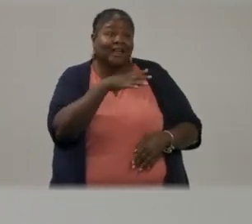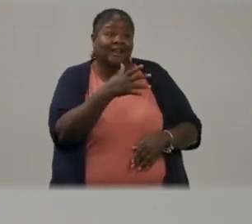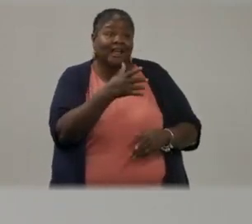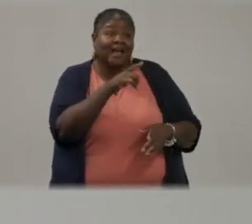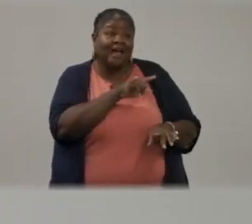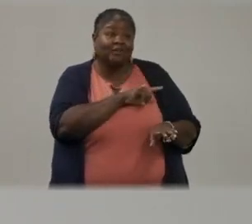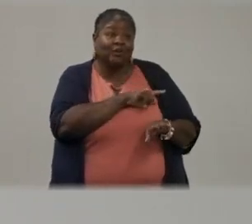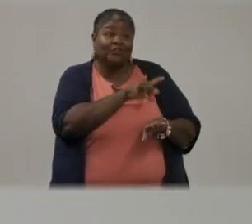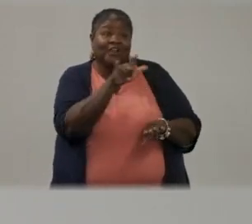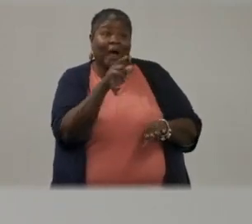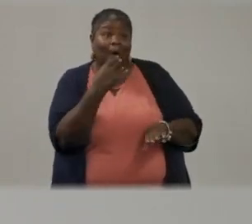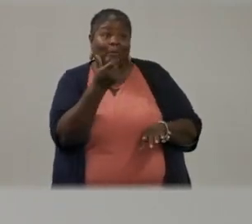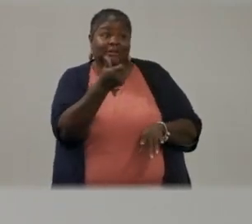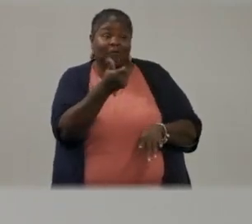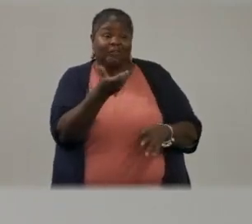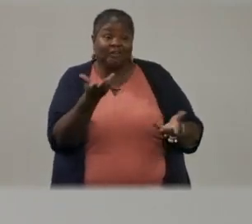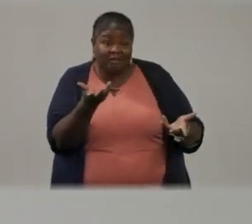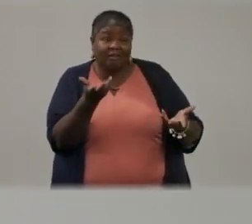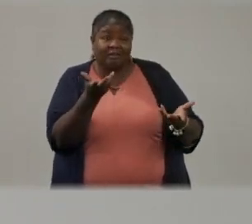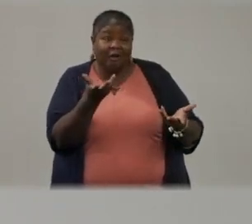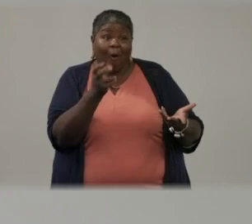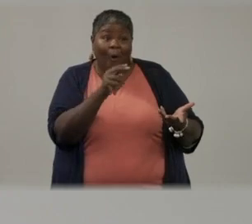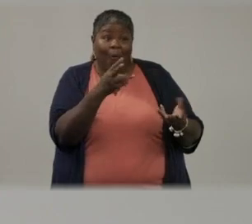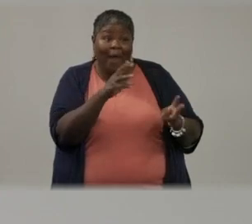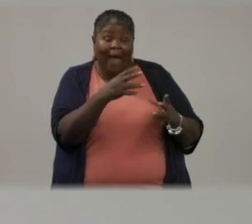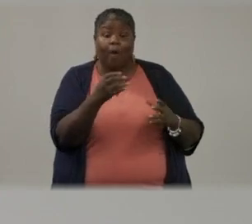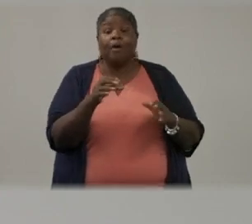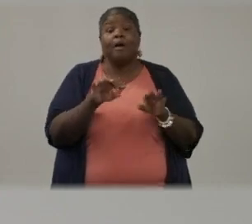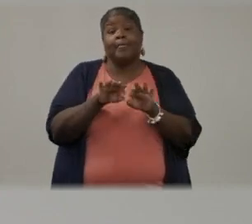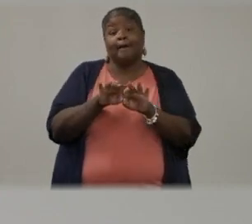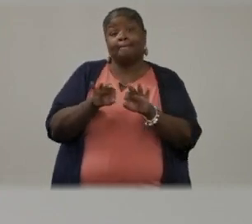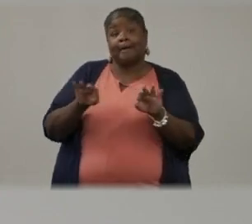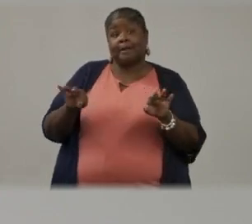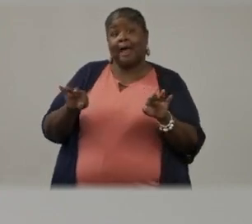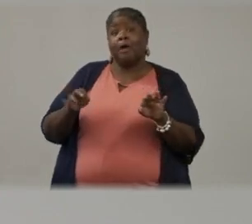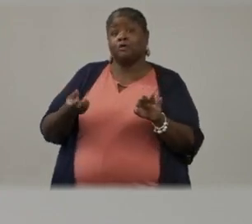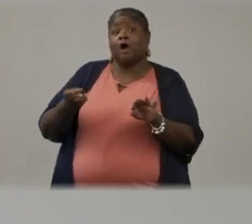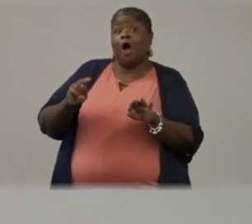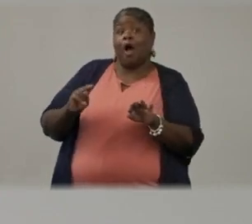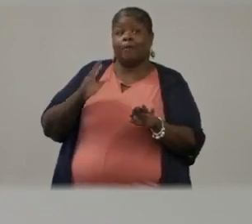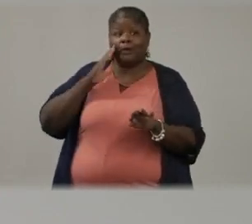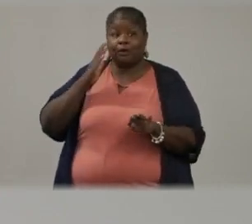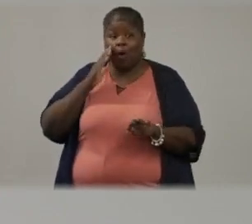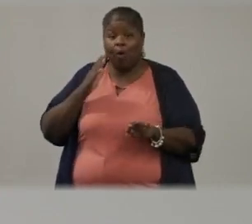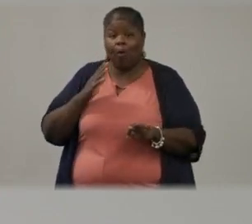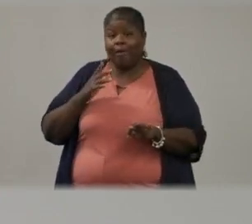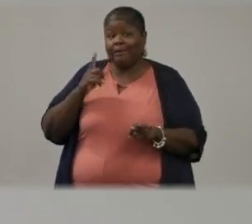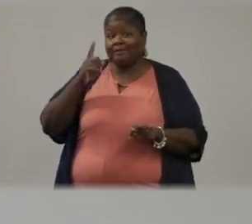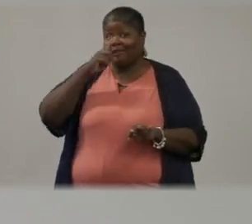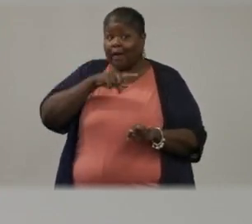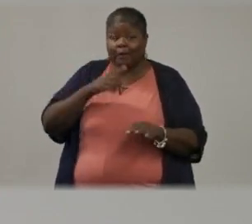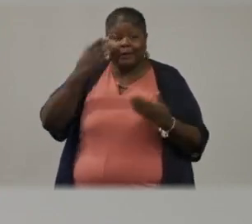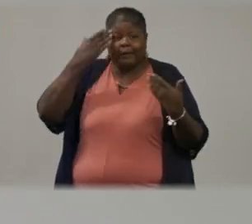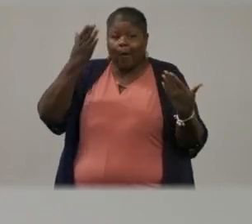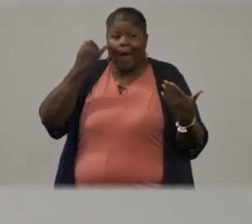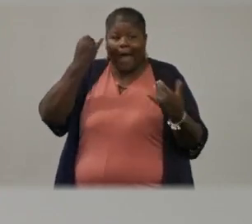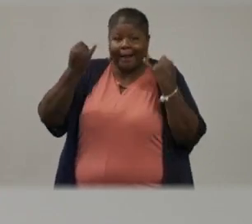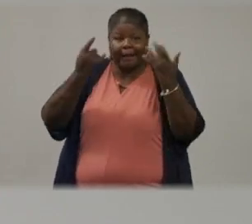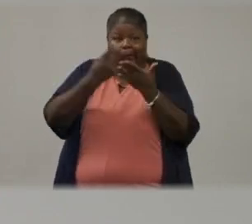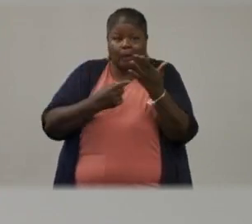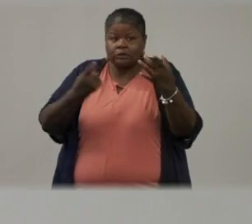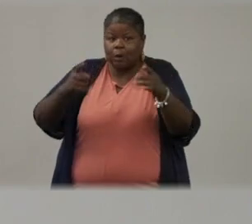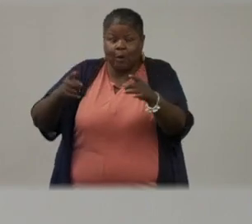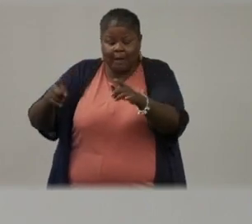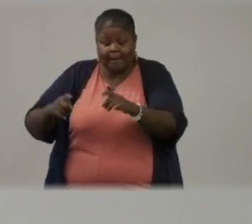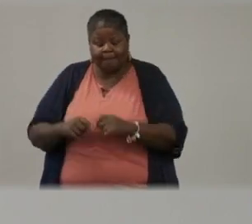way out. And so the pipeline ended up getting turned back on, but we didn't know if it was nefarious. We had no idea what was going